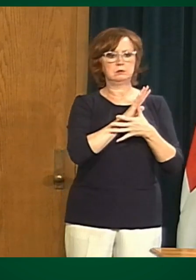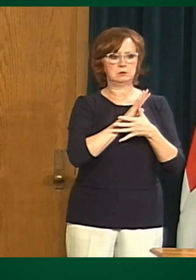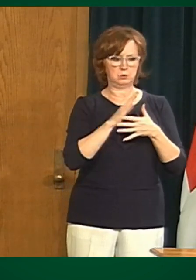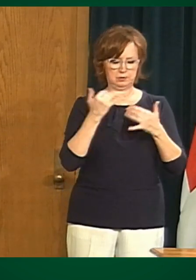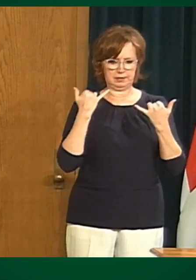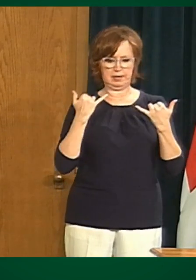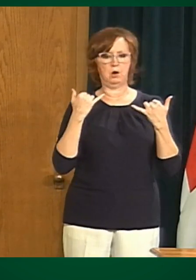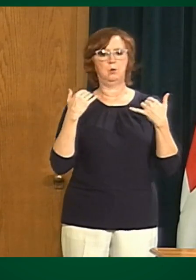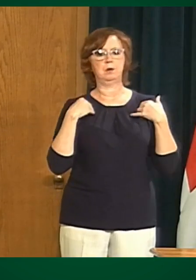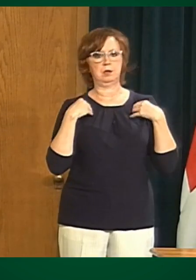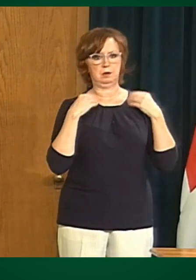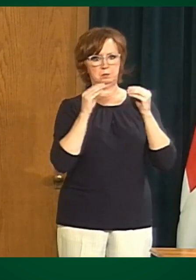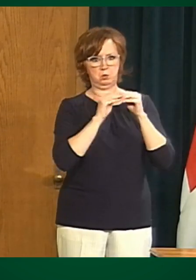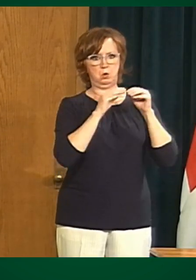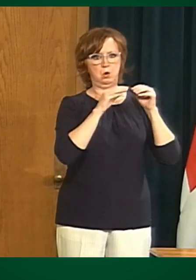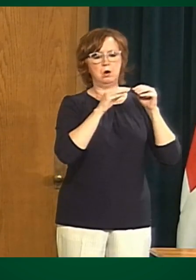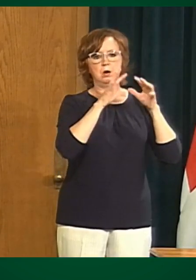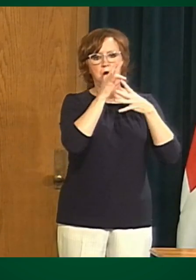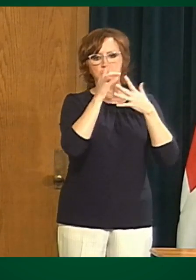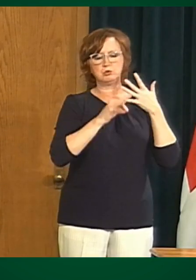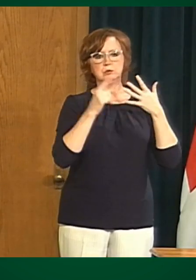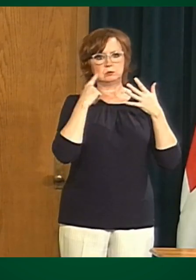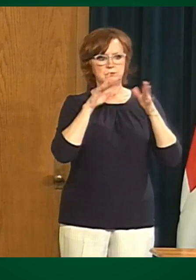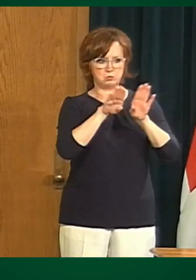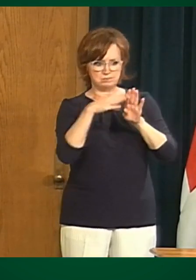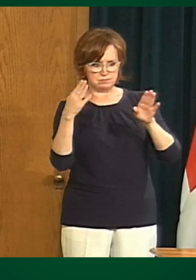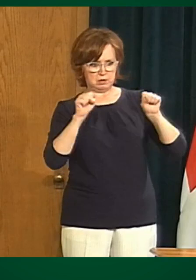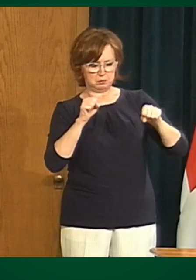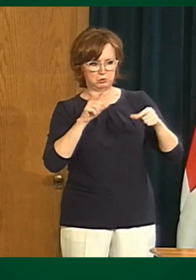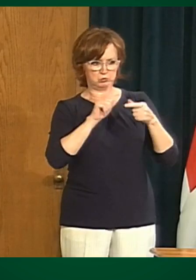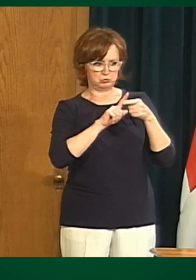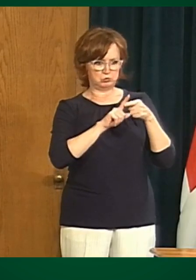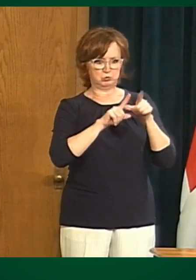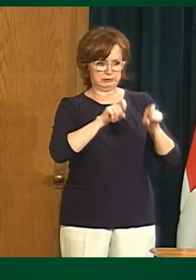capacity so that we have no limitation for